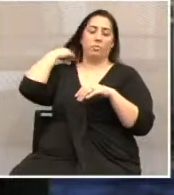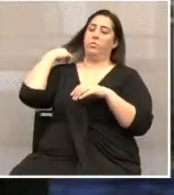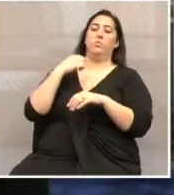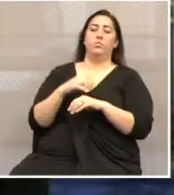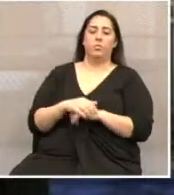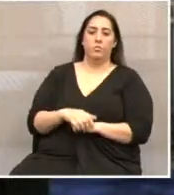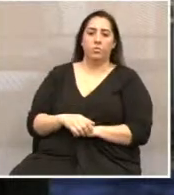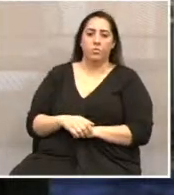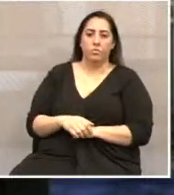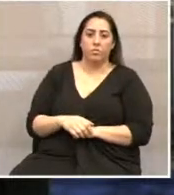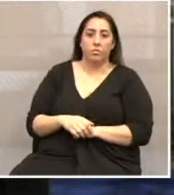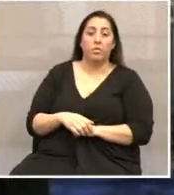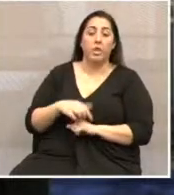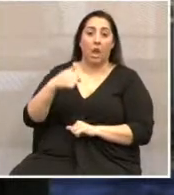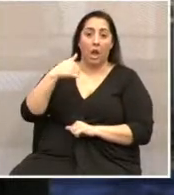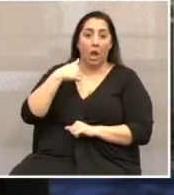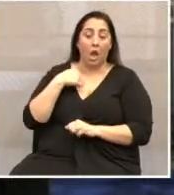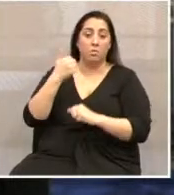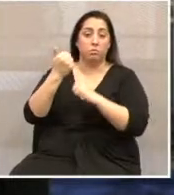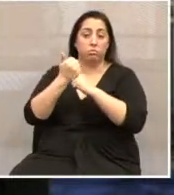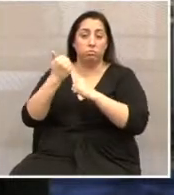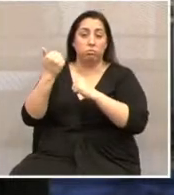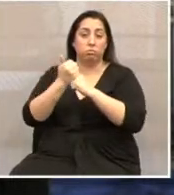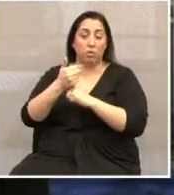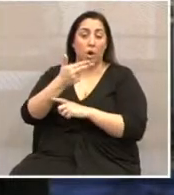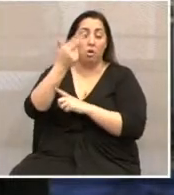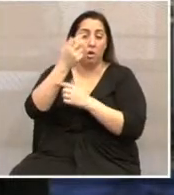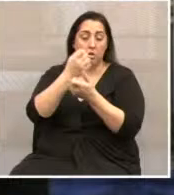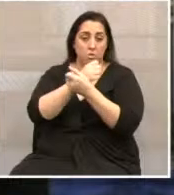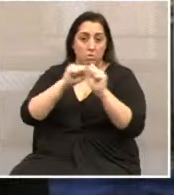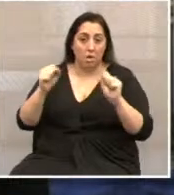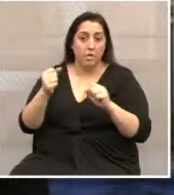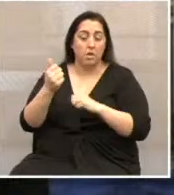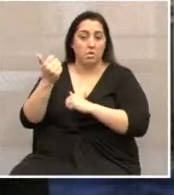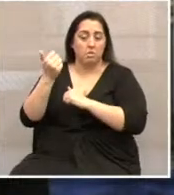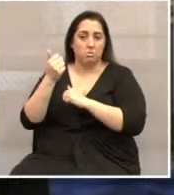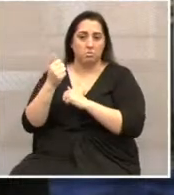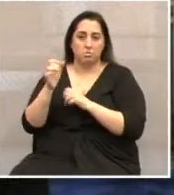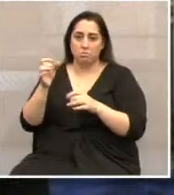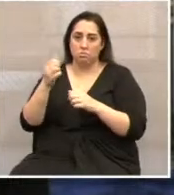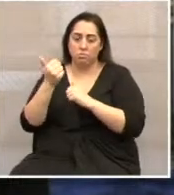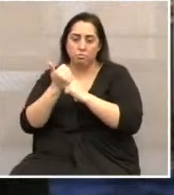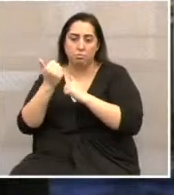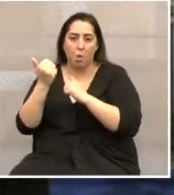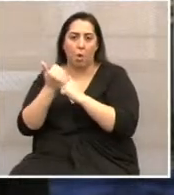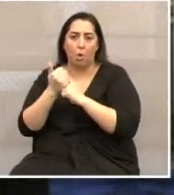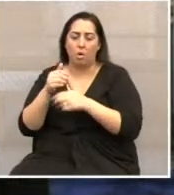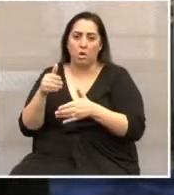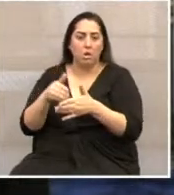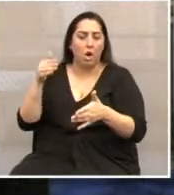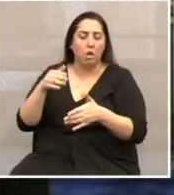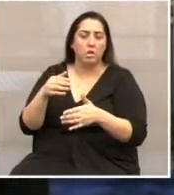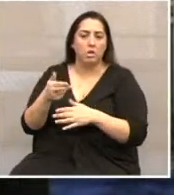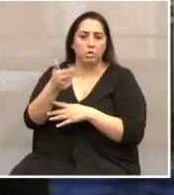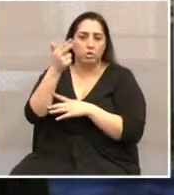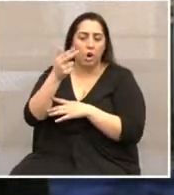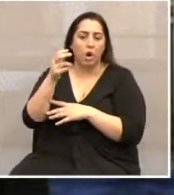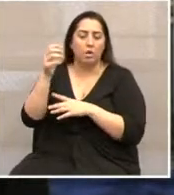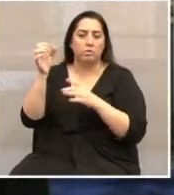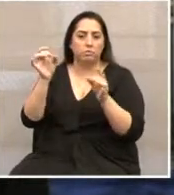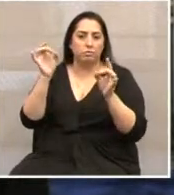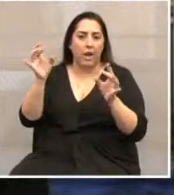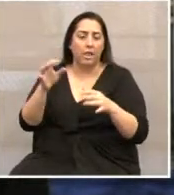years, advocating gun safety and combating gun violence here in South Florida and across the country. And one of the things that I have